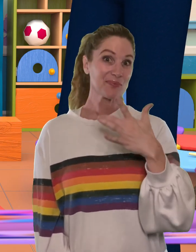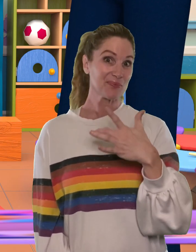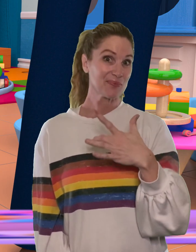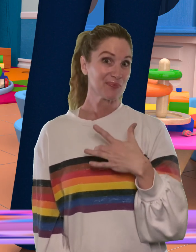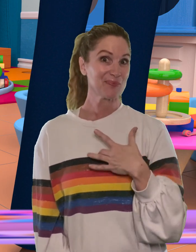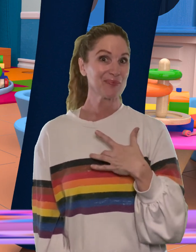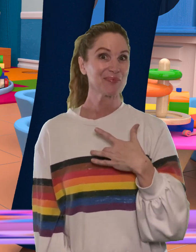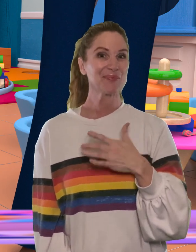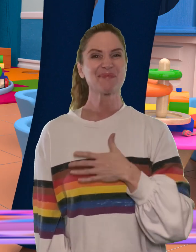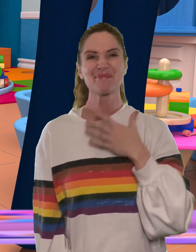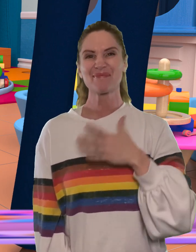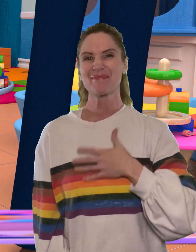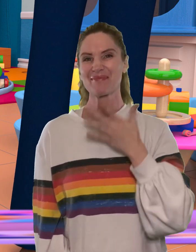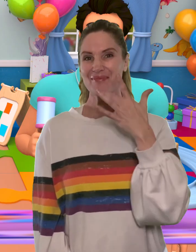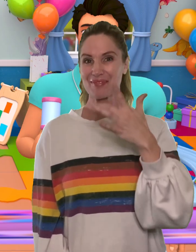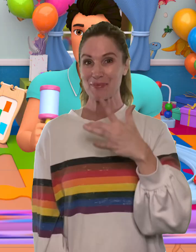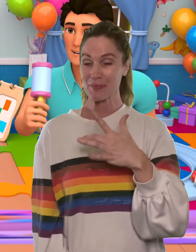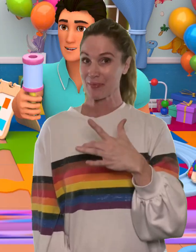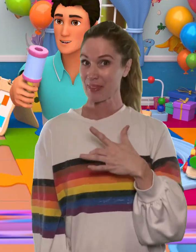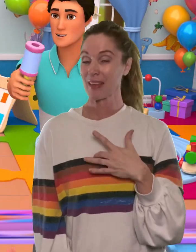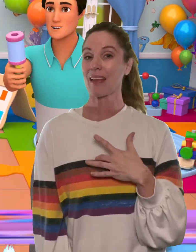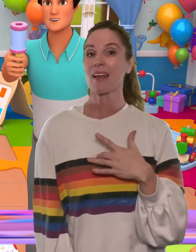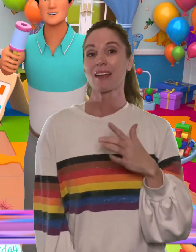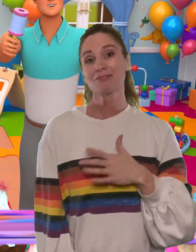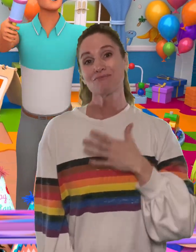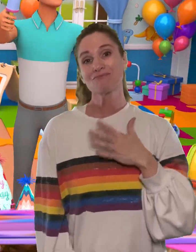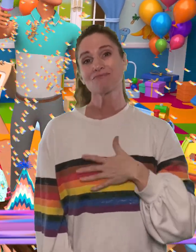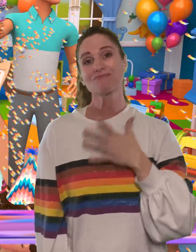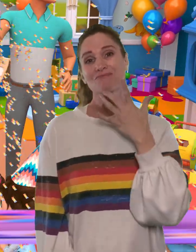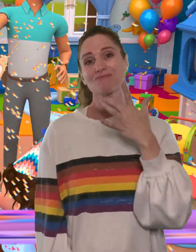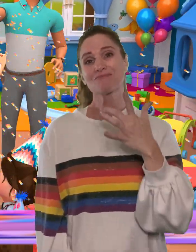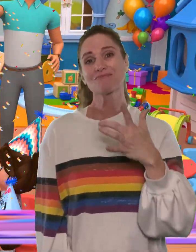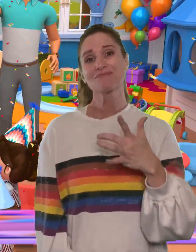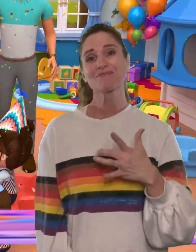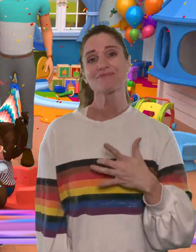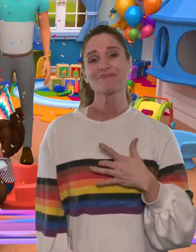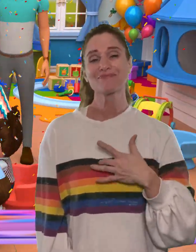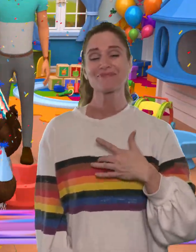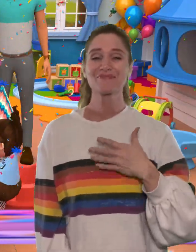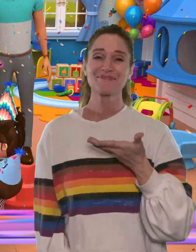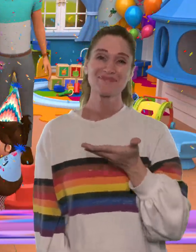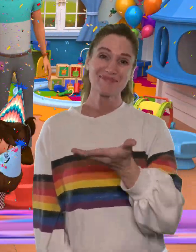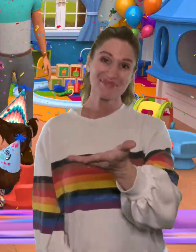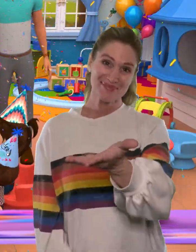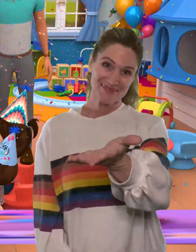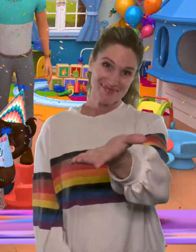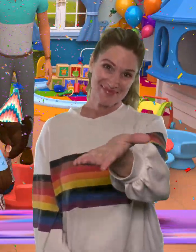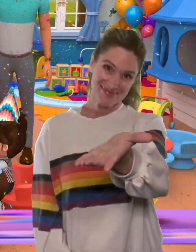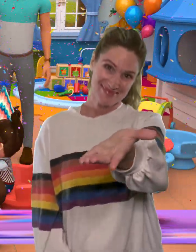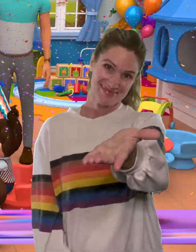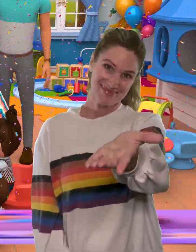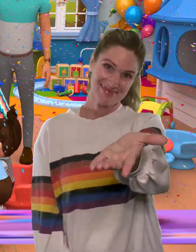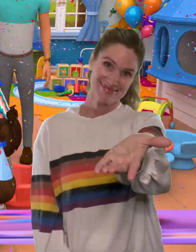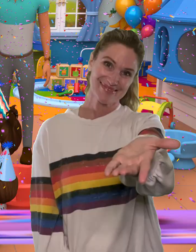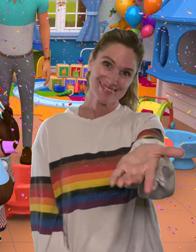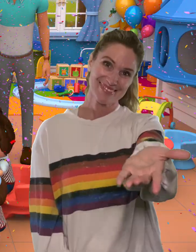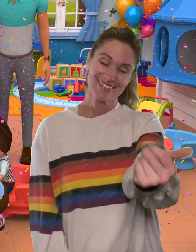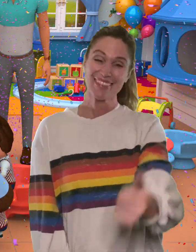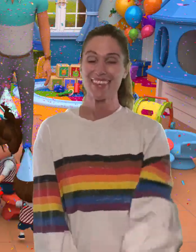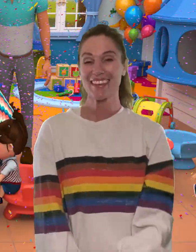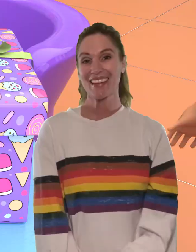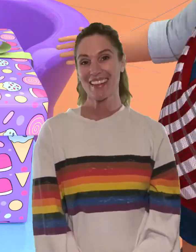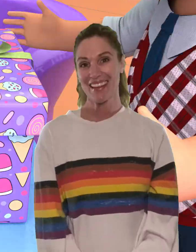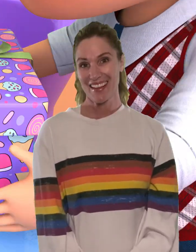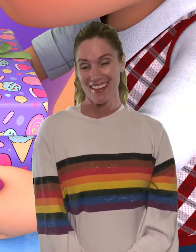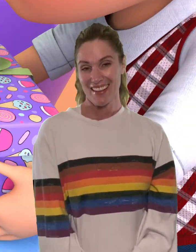happy birthday happy birthday happy birthday to you